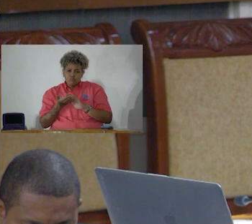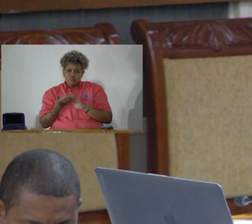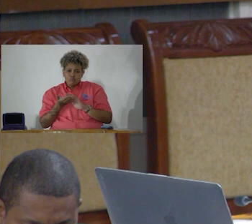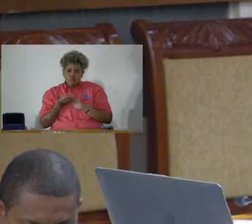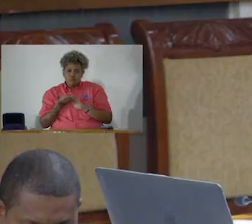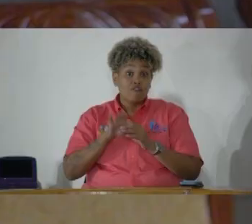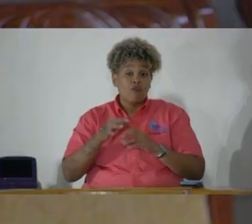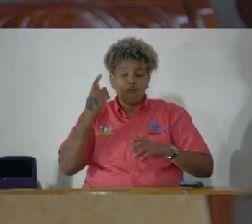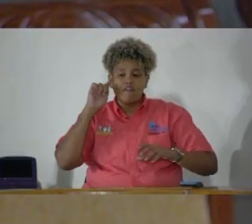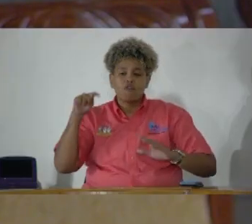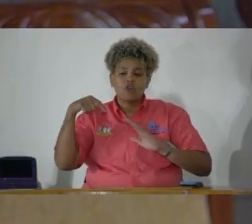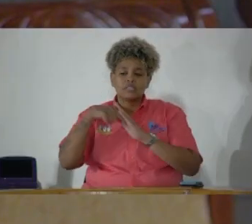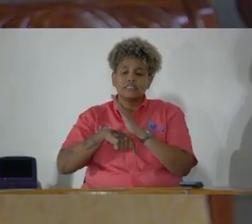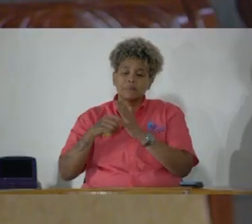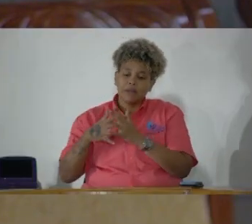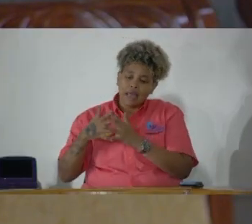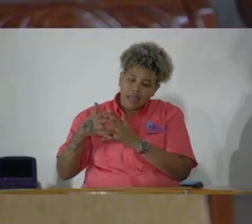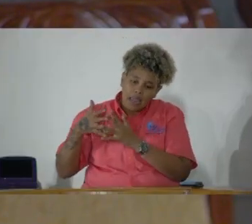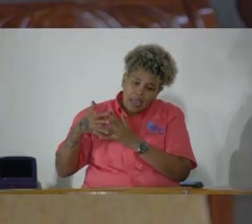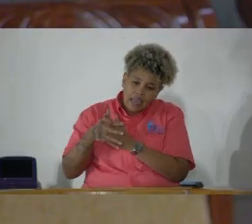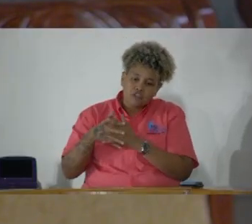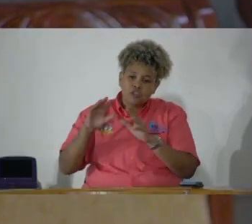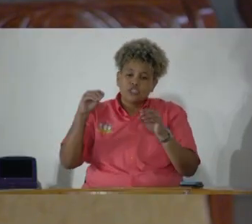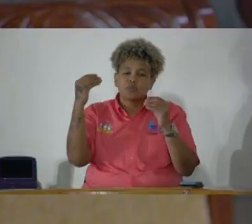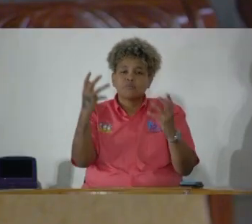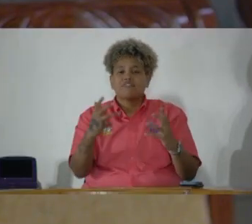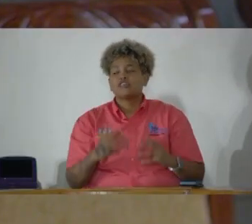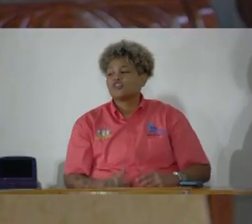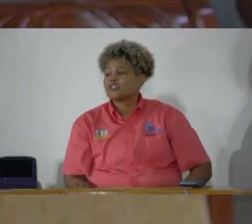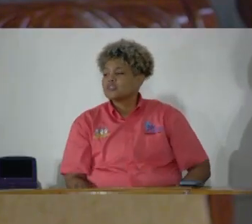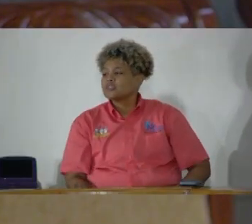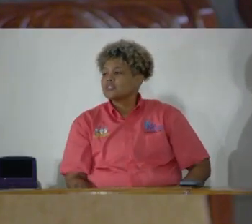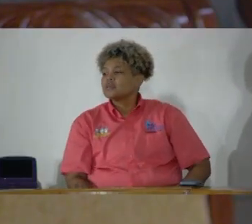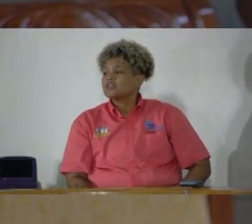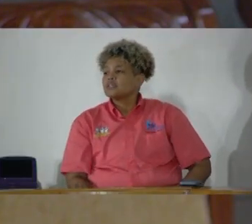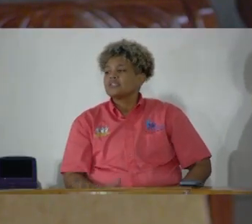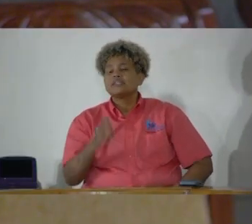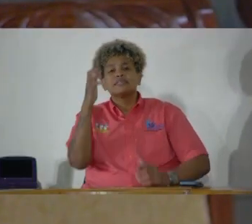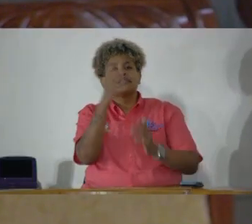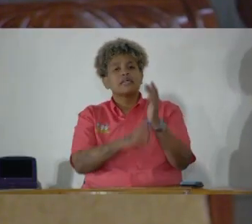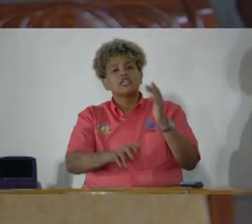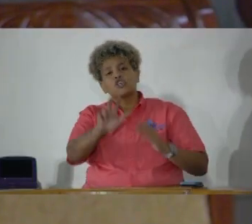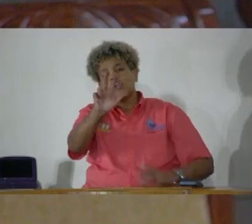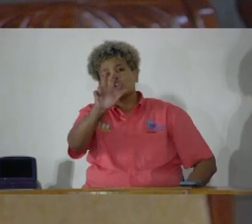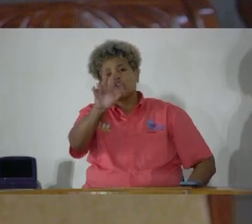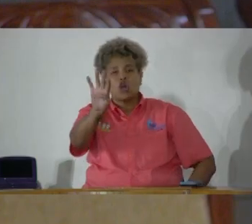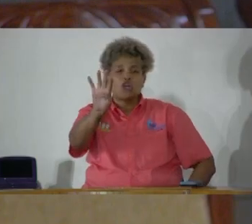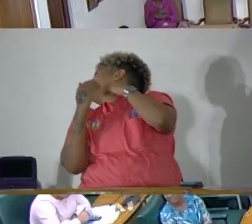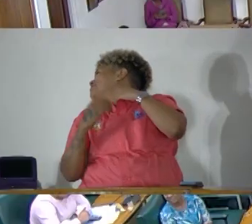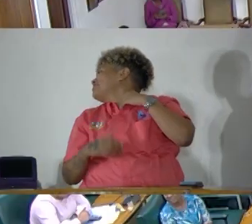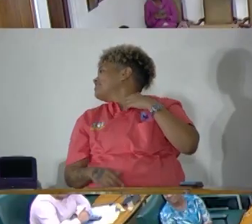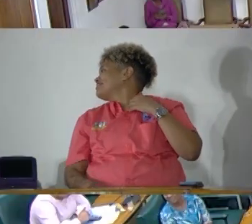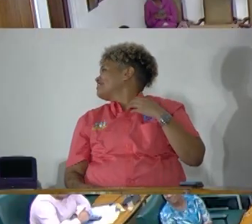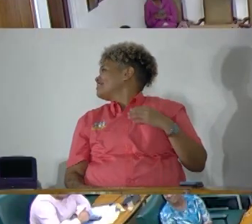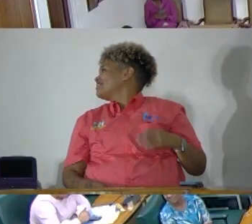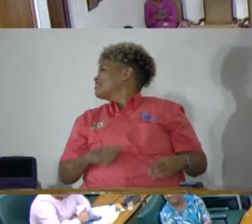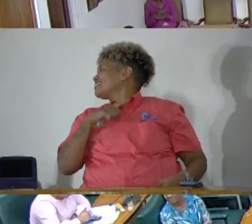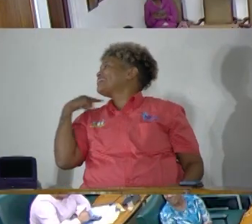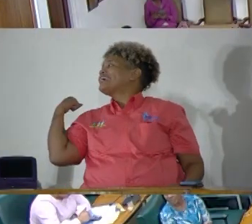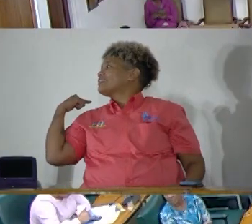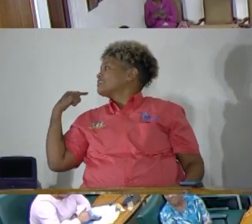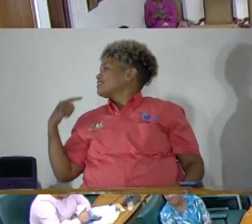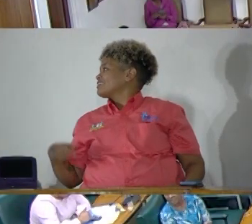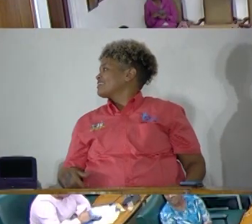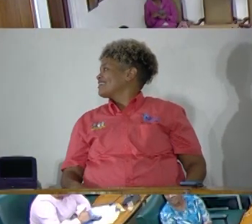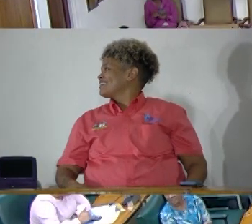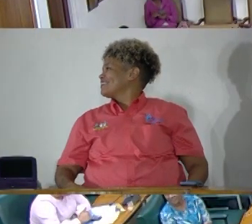among others. The bill was piloted by Minister of Legal and Constitutional Affairs Marlene Malahoo Fort. She says this is a part